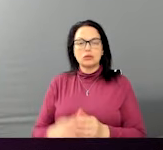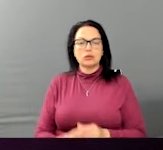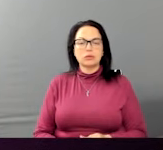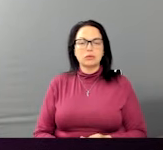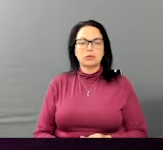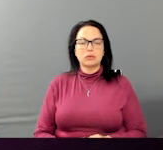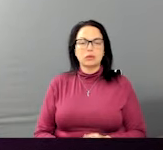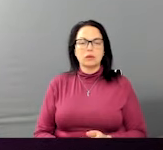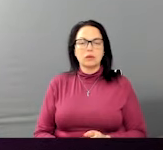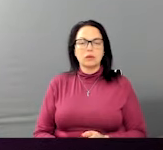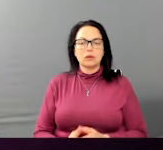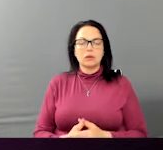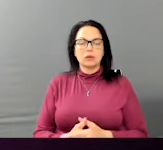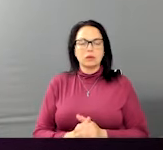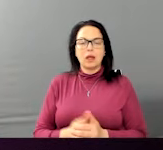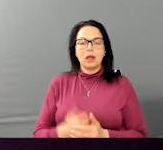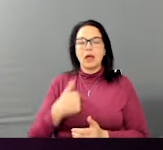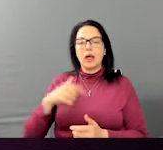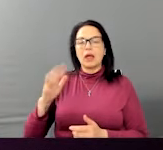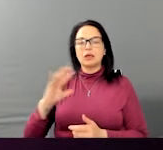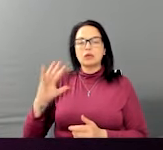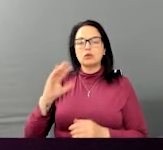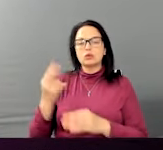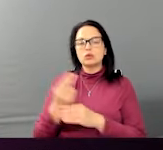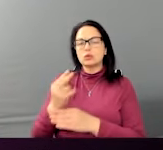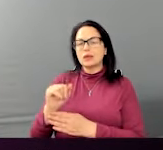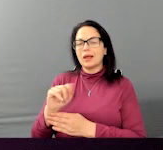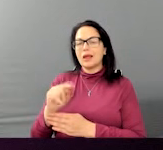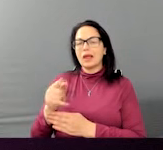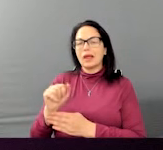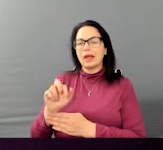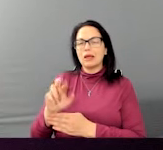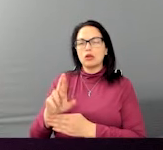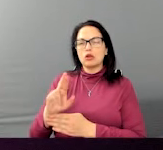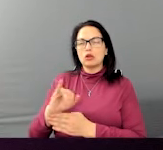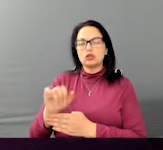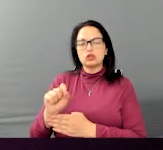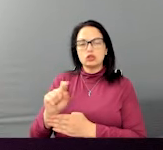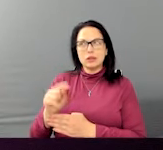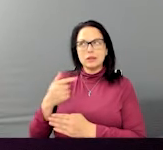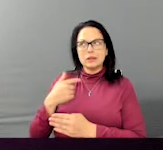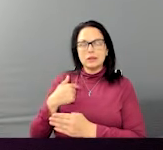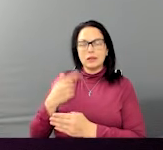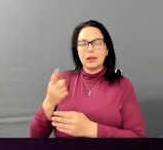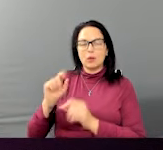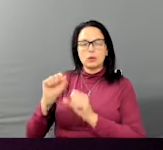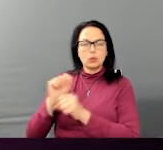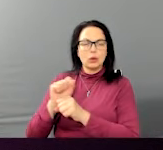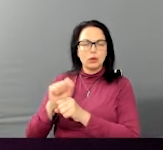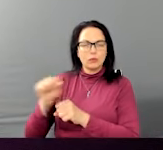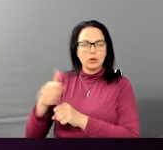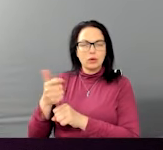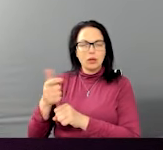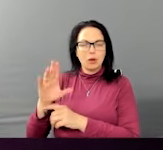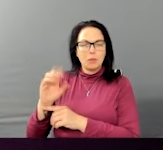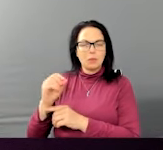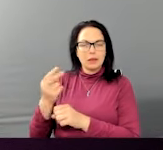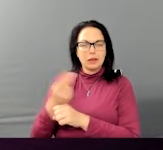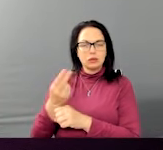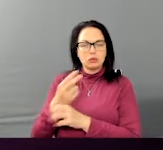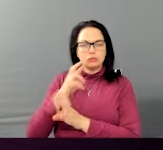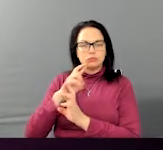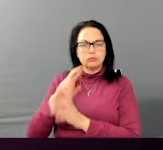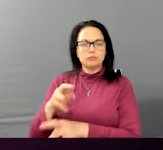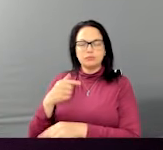AngularJS, and I switched over to another company that was using React, and I was really sad that all of the knowledge that I had